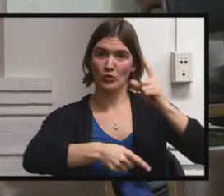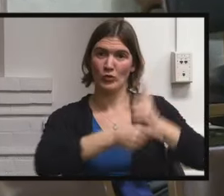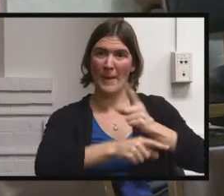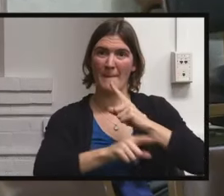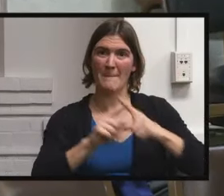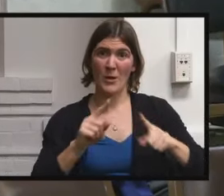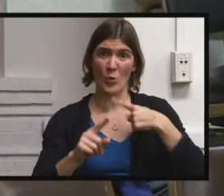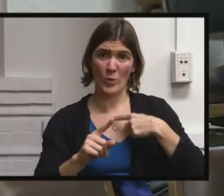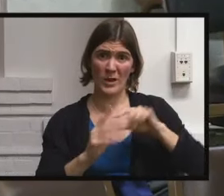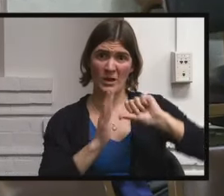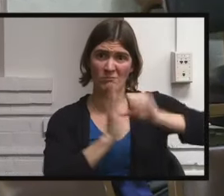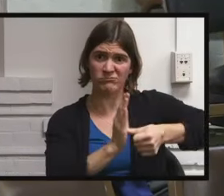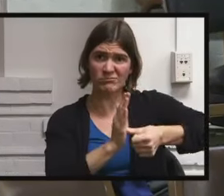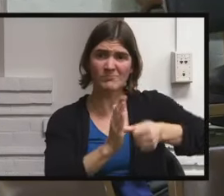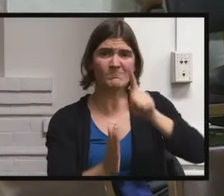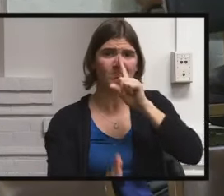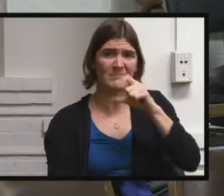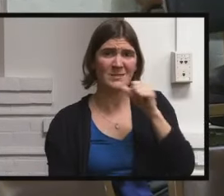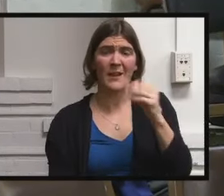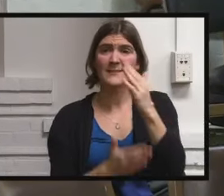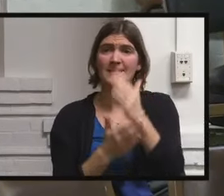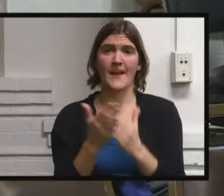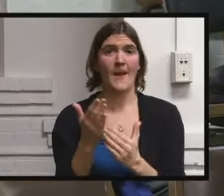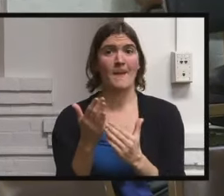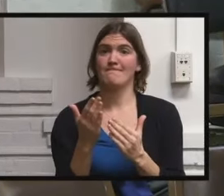enforcing that. Certainly there are a lot of places where